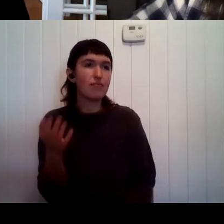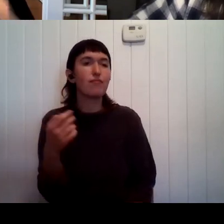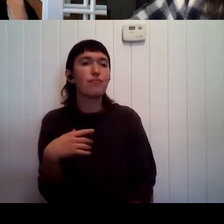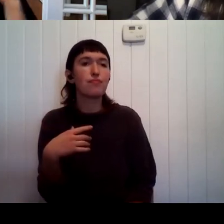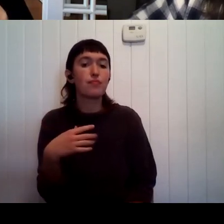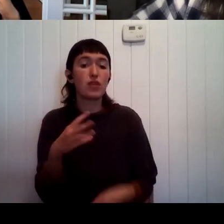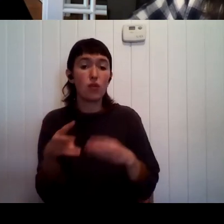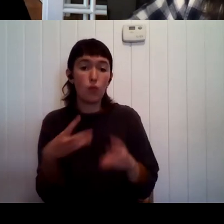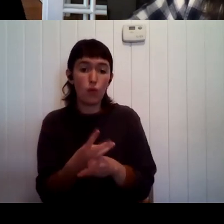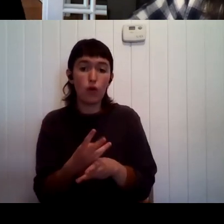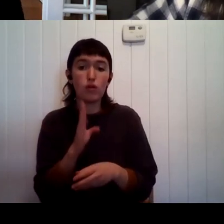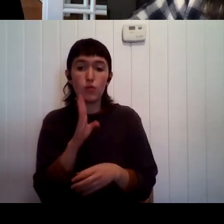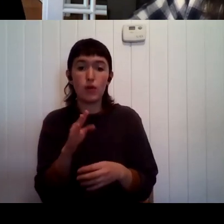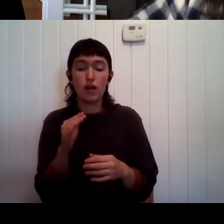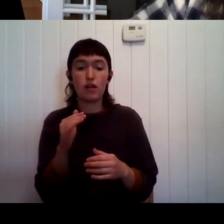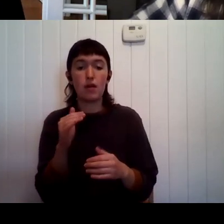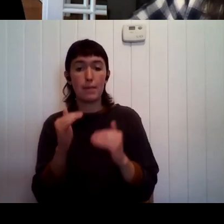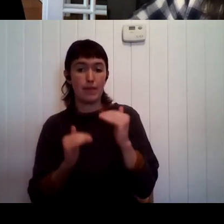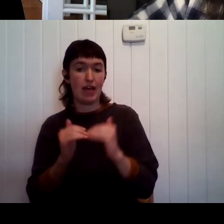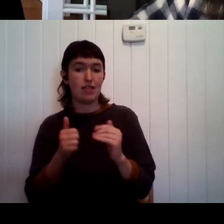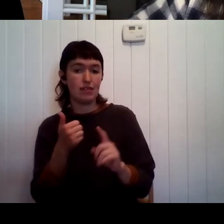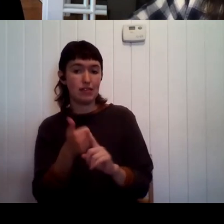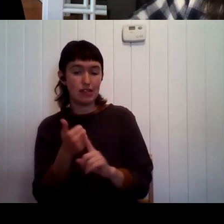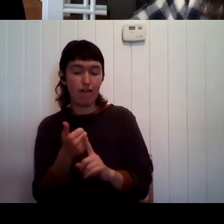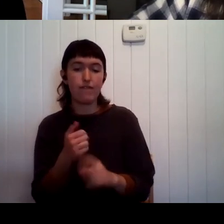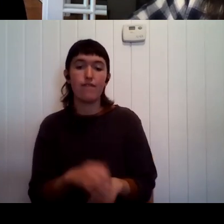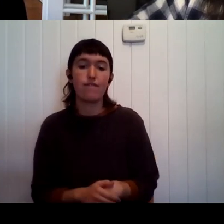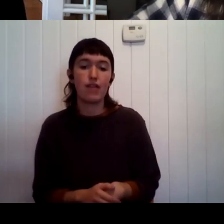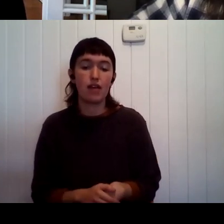will rebalance itself. Nature would rebalance itself